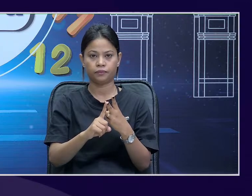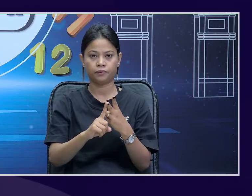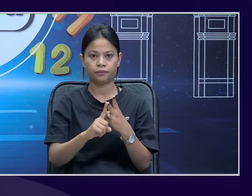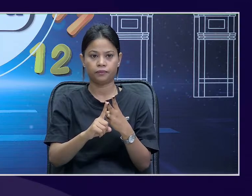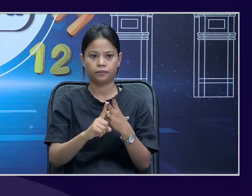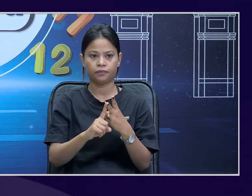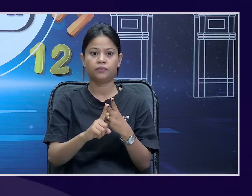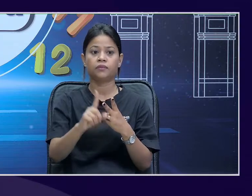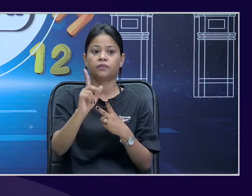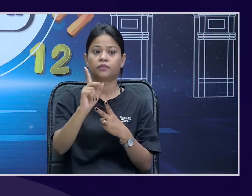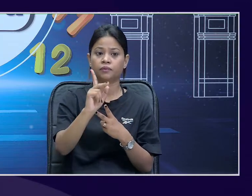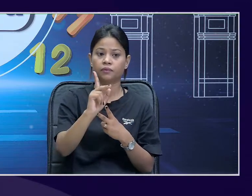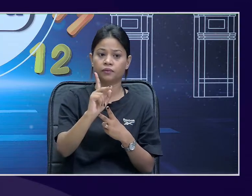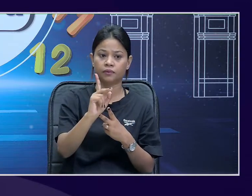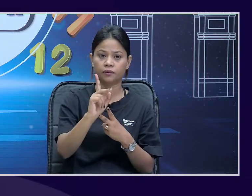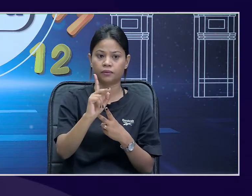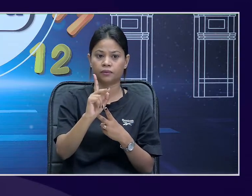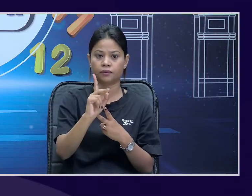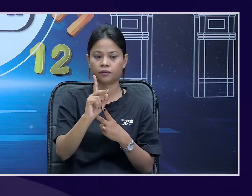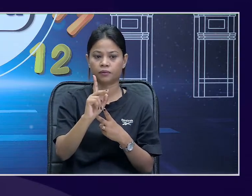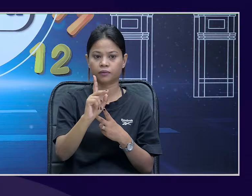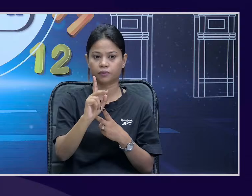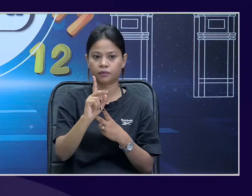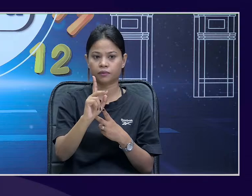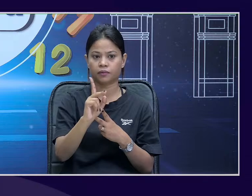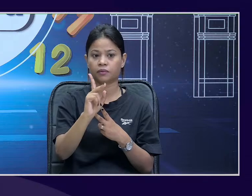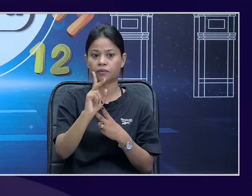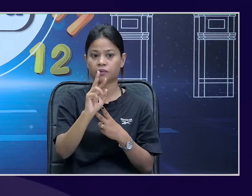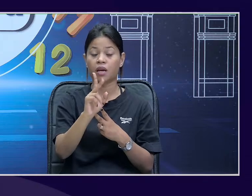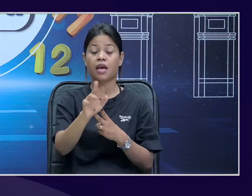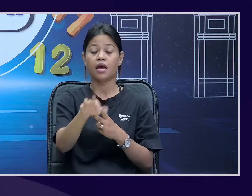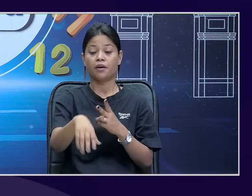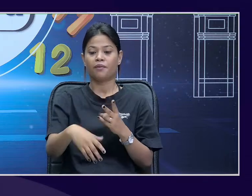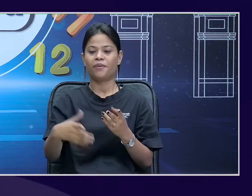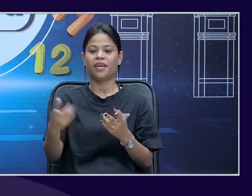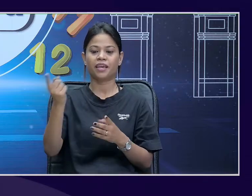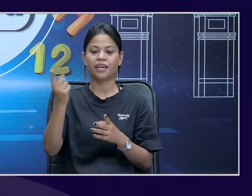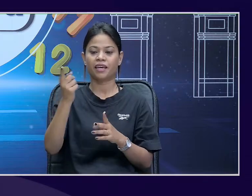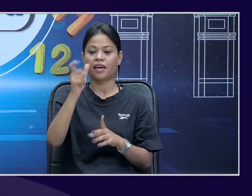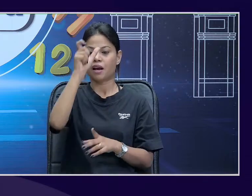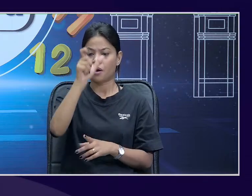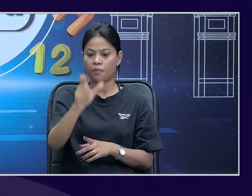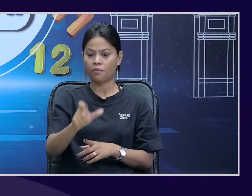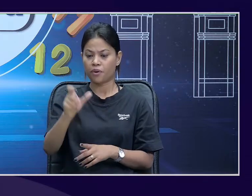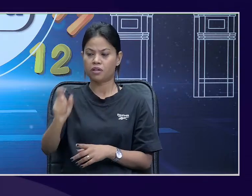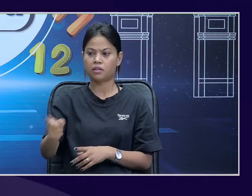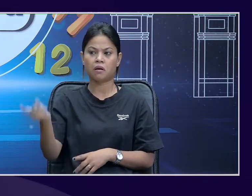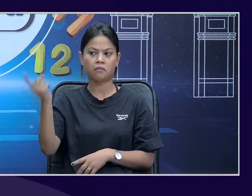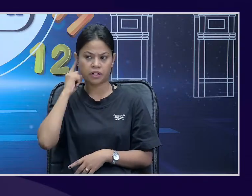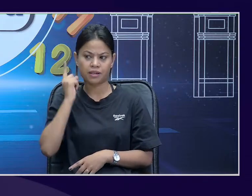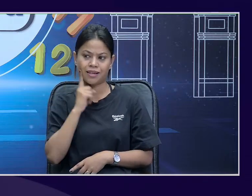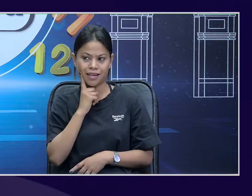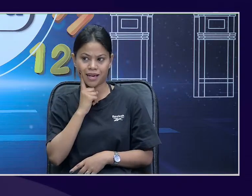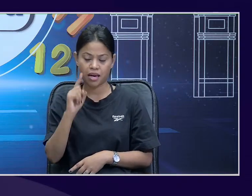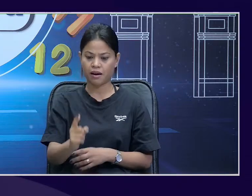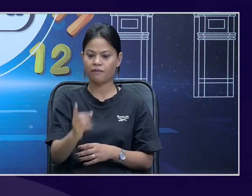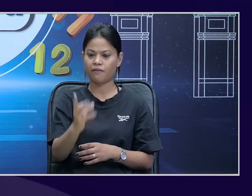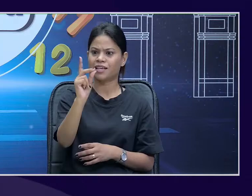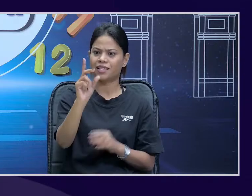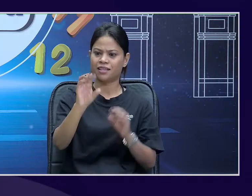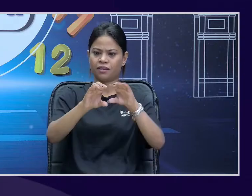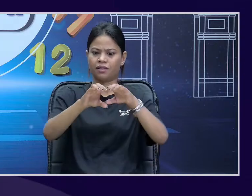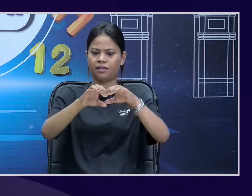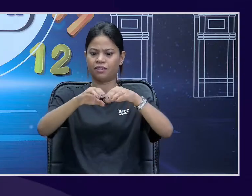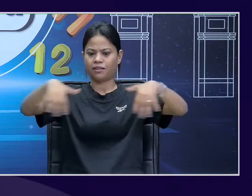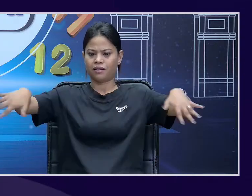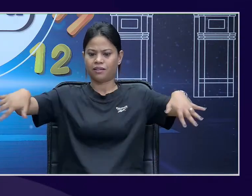hearing impaired need to be seated in the center, in the second row of the where the teacher can directly see.